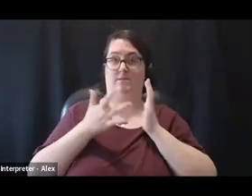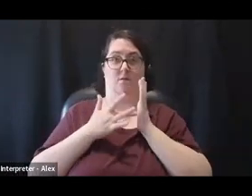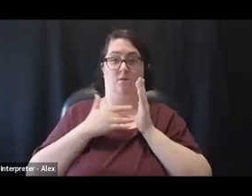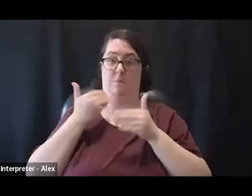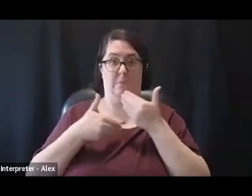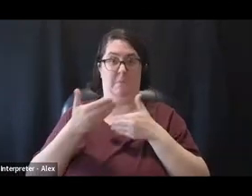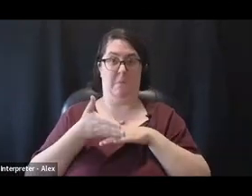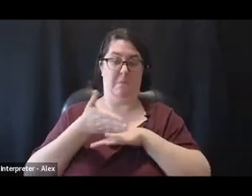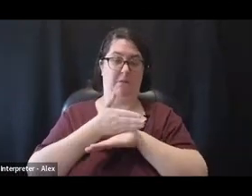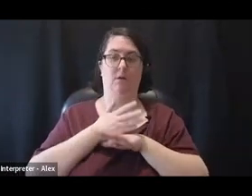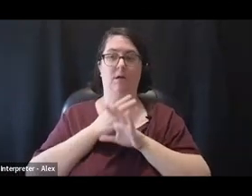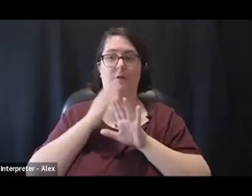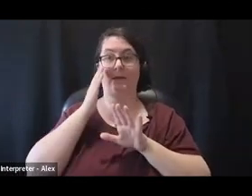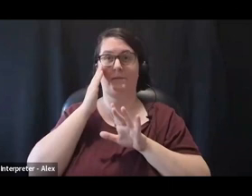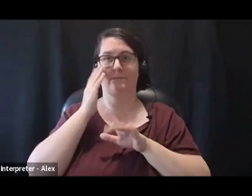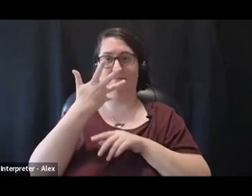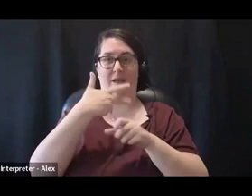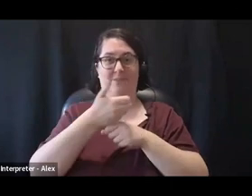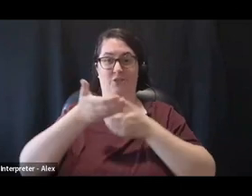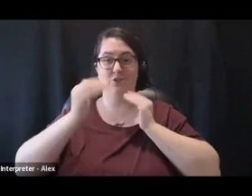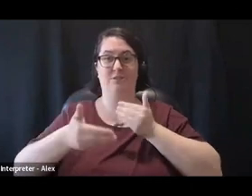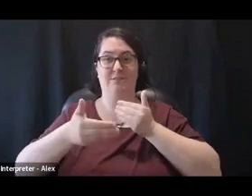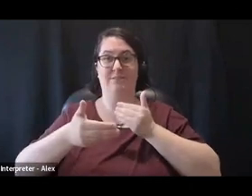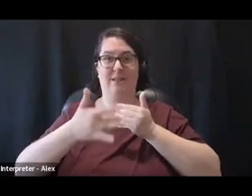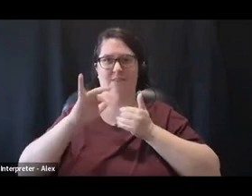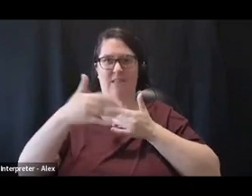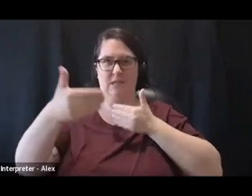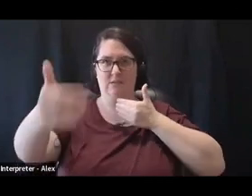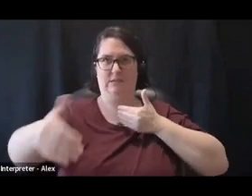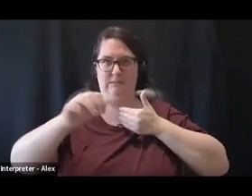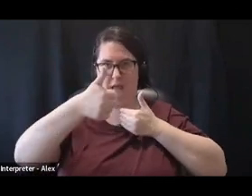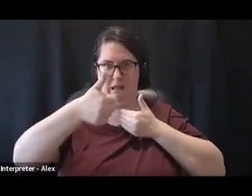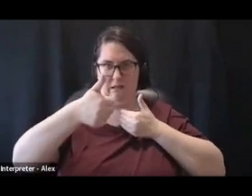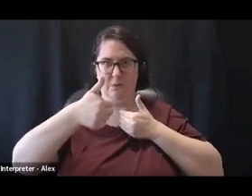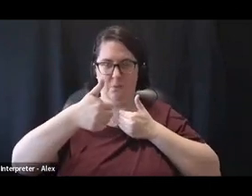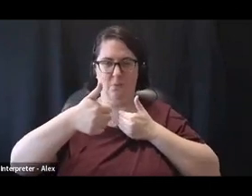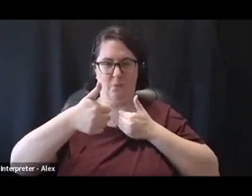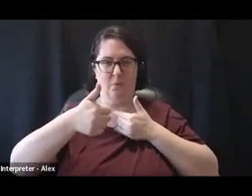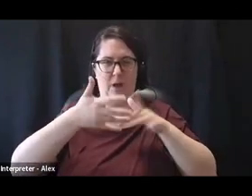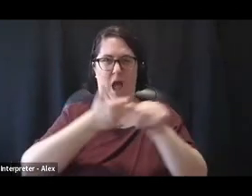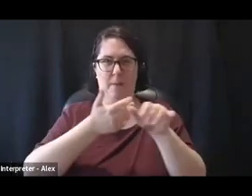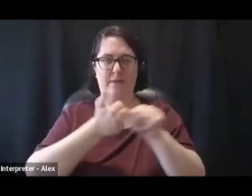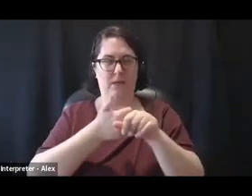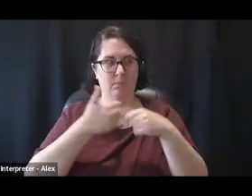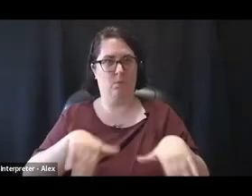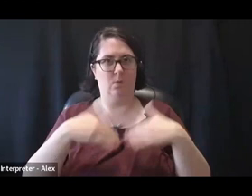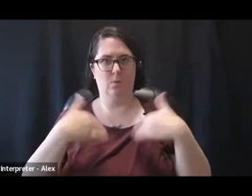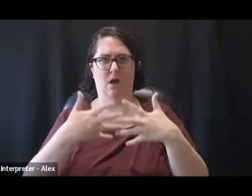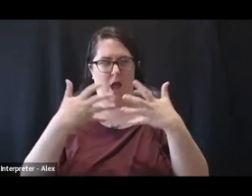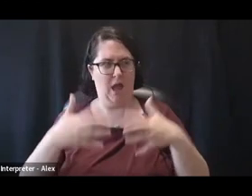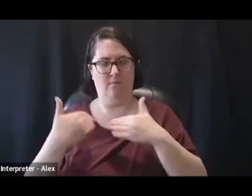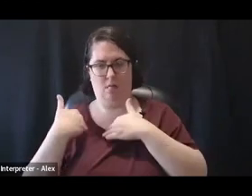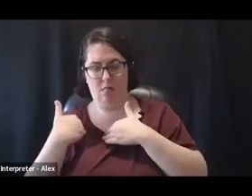technology, 5 years really feels like 10 in terms of upkeep. So I